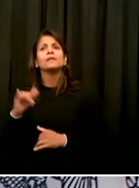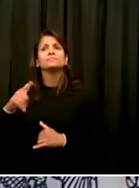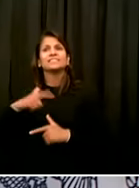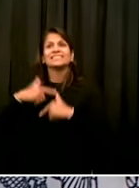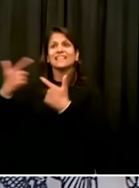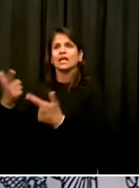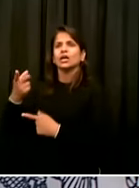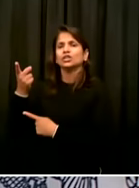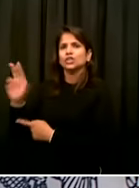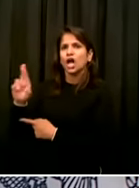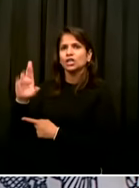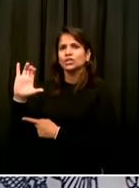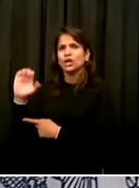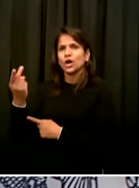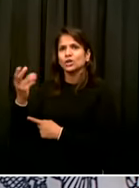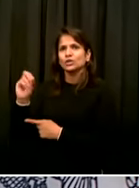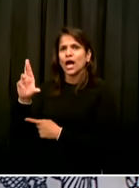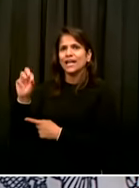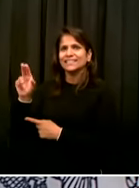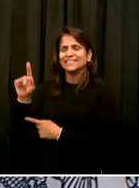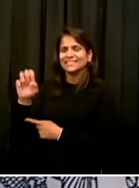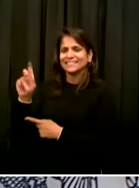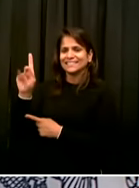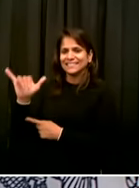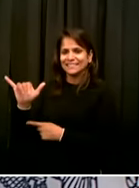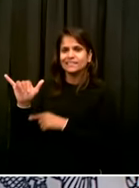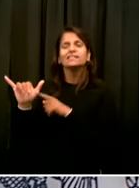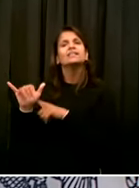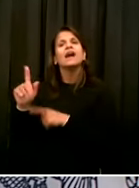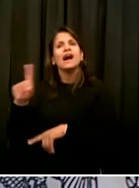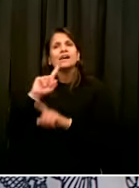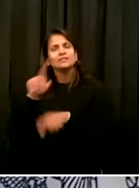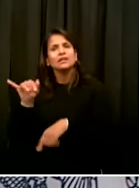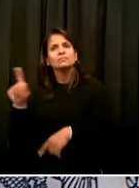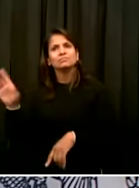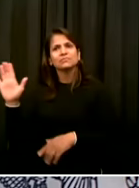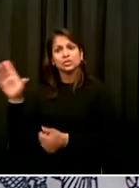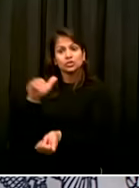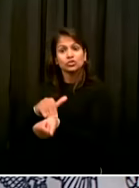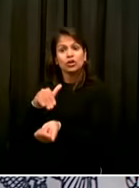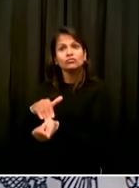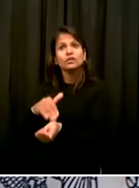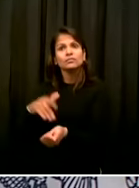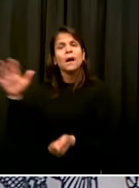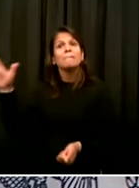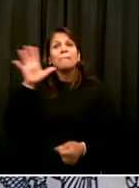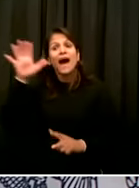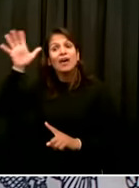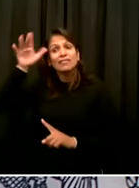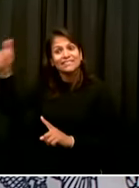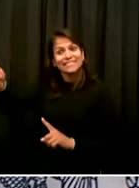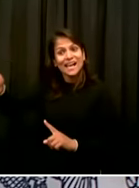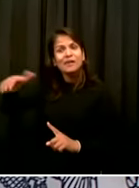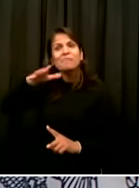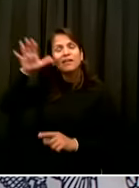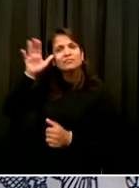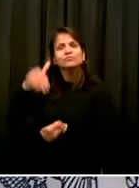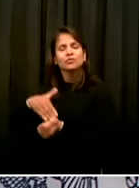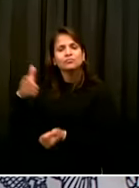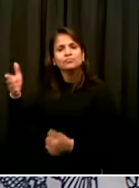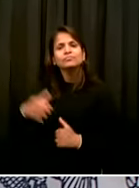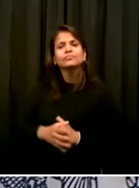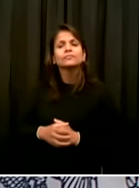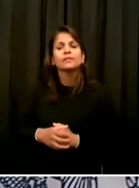educator thinks about this, but I think it's an important point. If a child is coming back from a place where there is